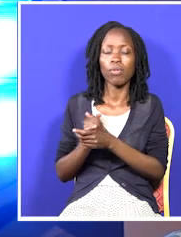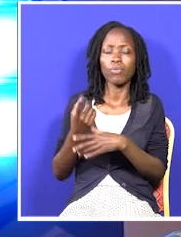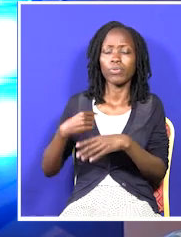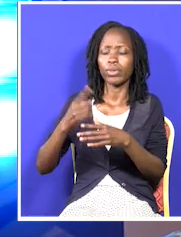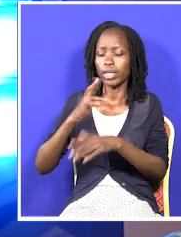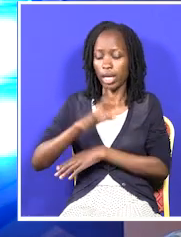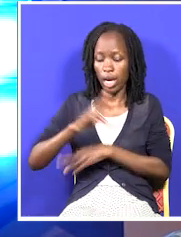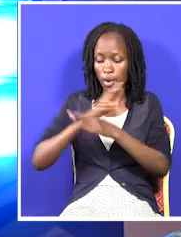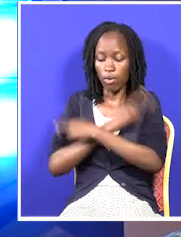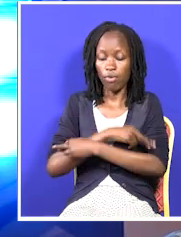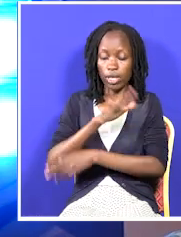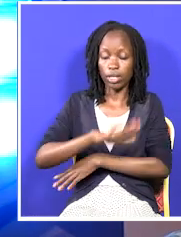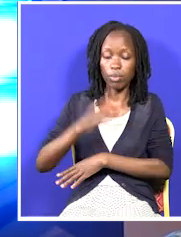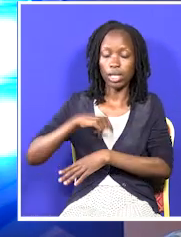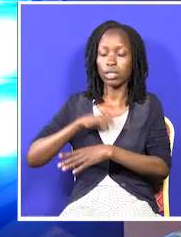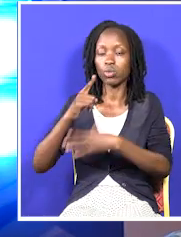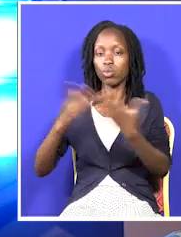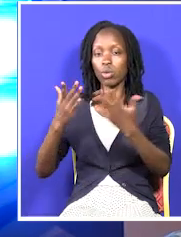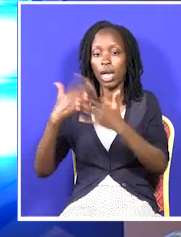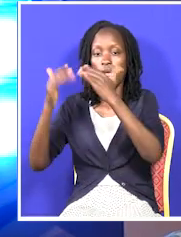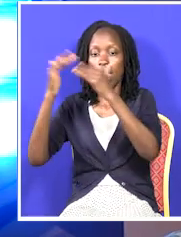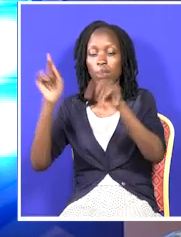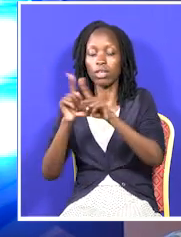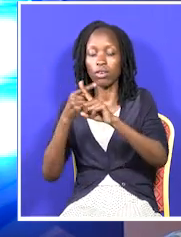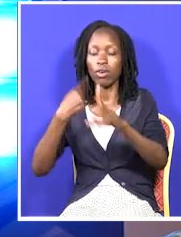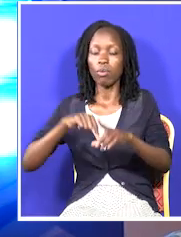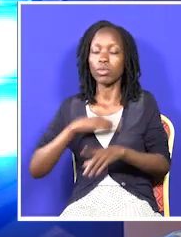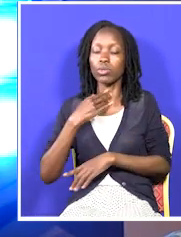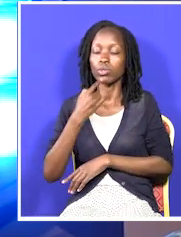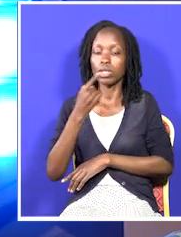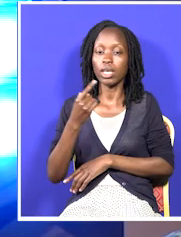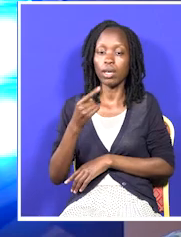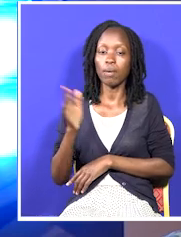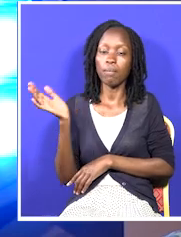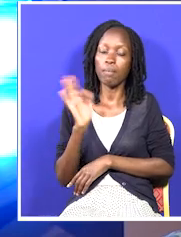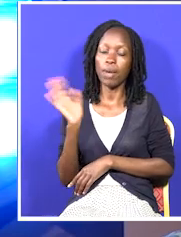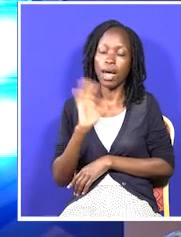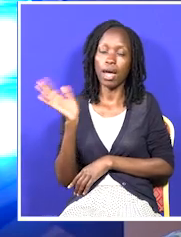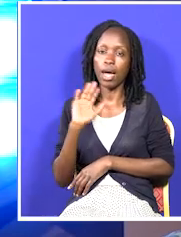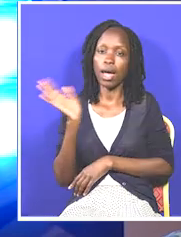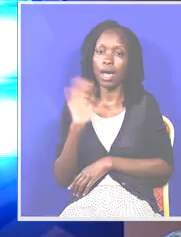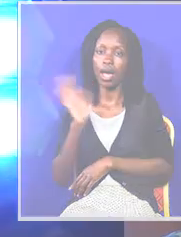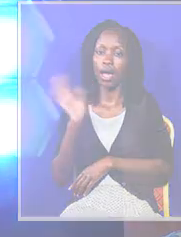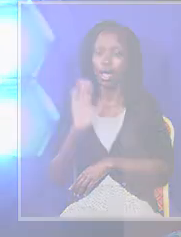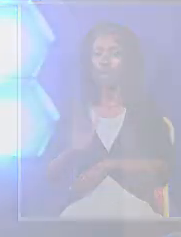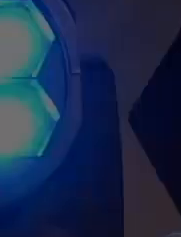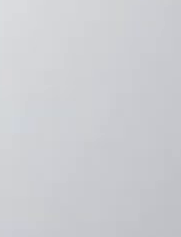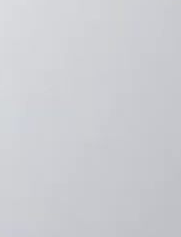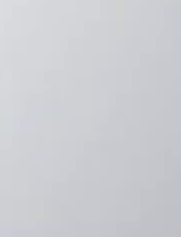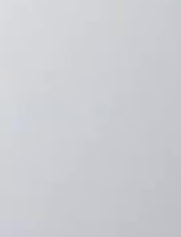harbor is in heaven. And therefore, from our end, we just want to say, bye. Bye.